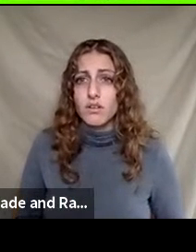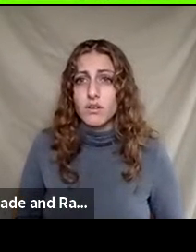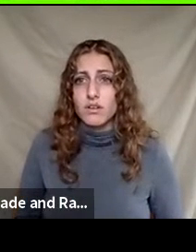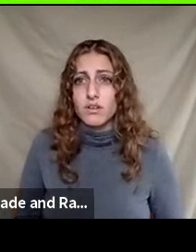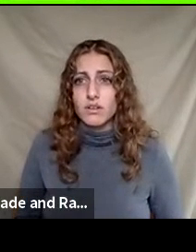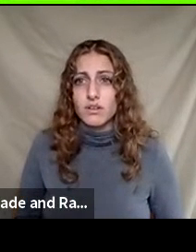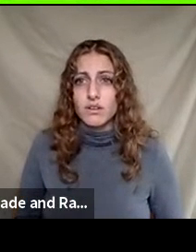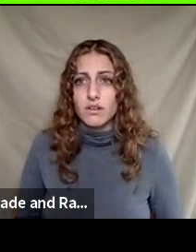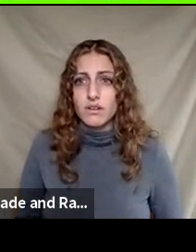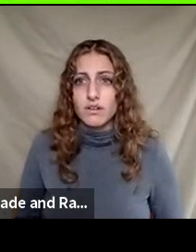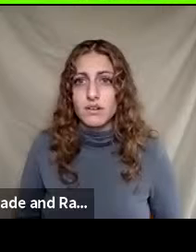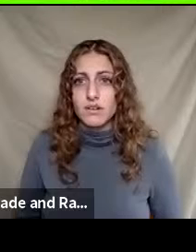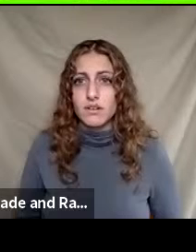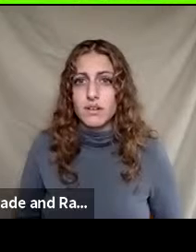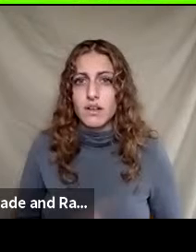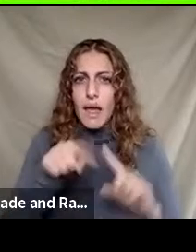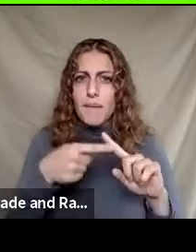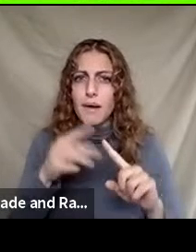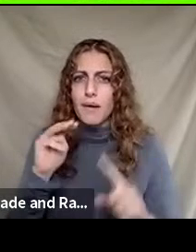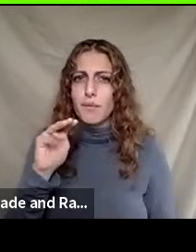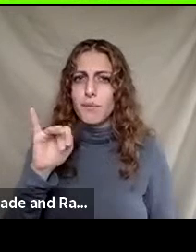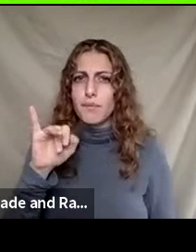about the microplastics, or